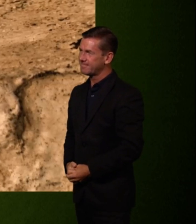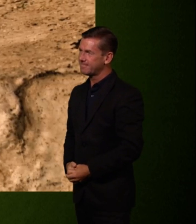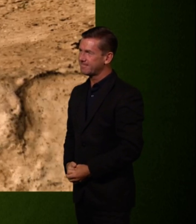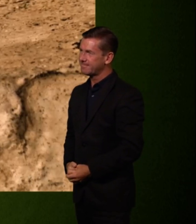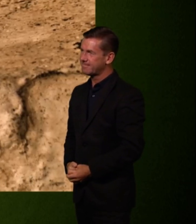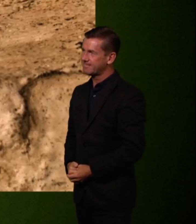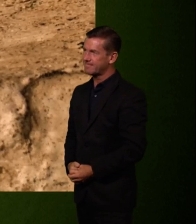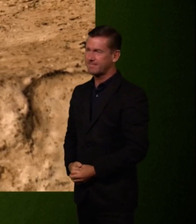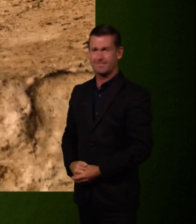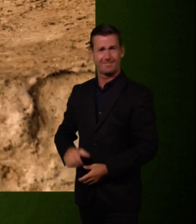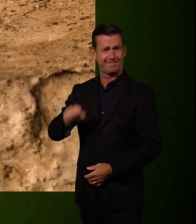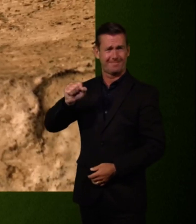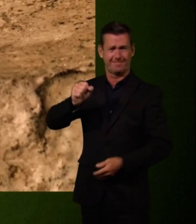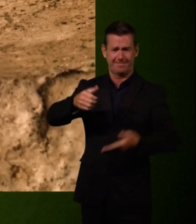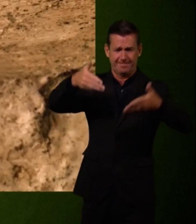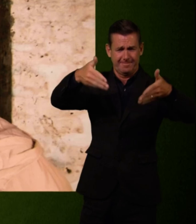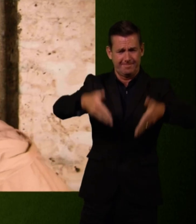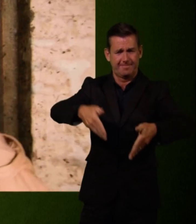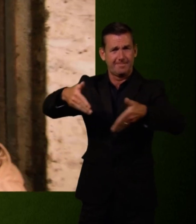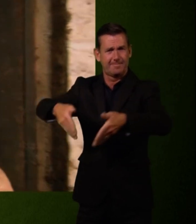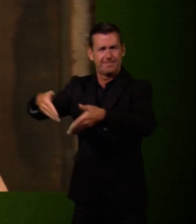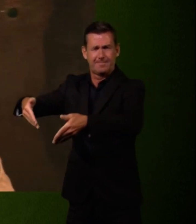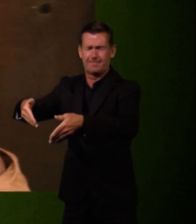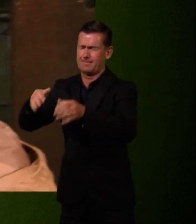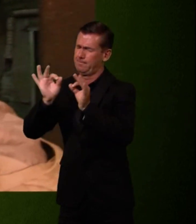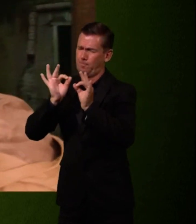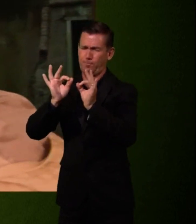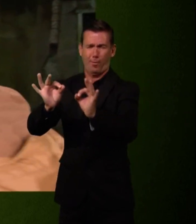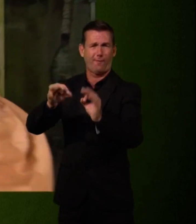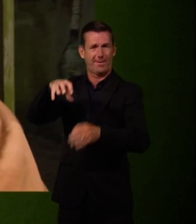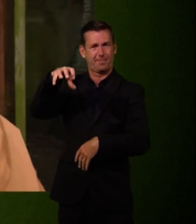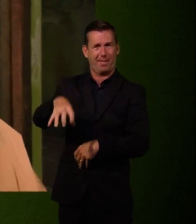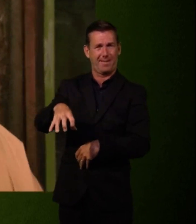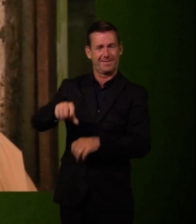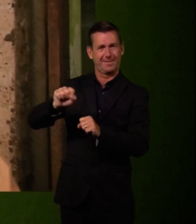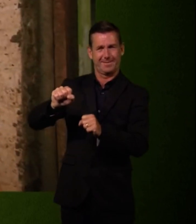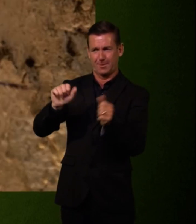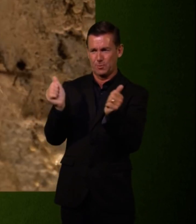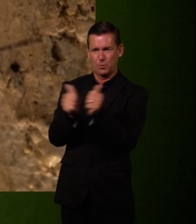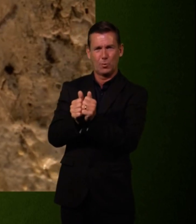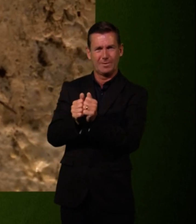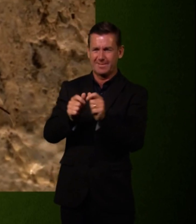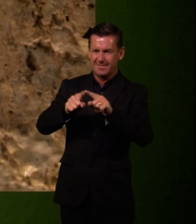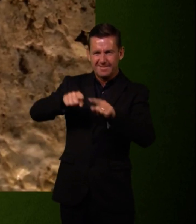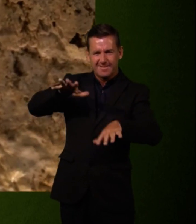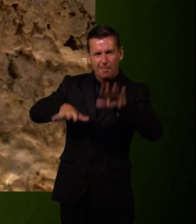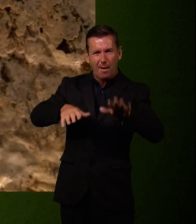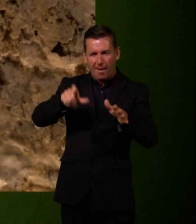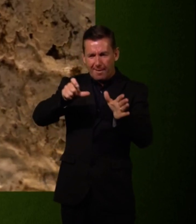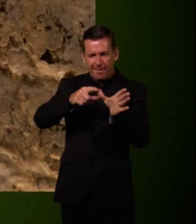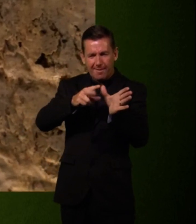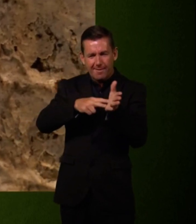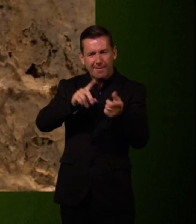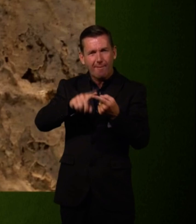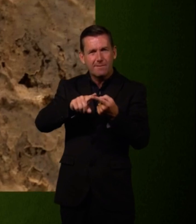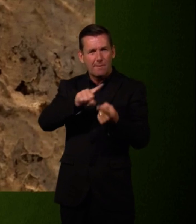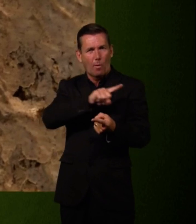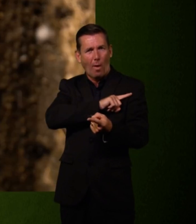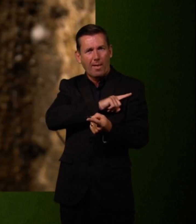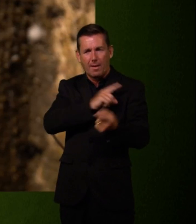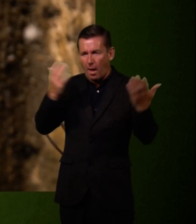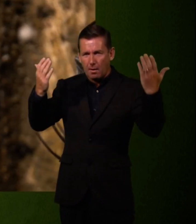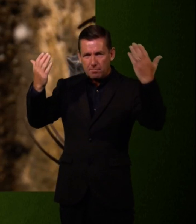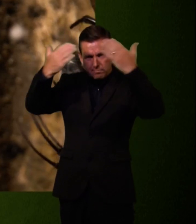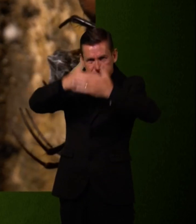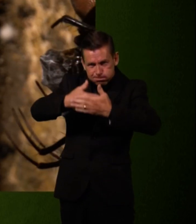But cemetery vaults seem to replicate the perfect conditions for them. With low light levels